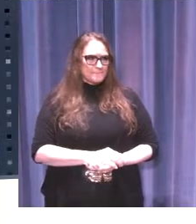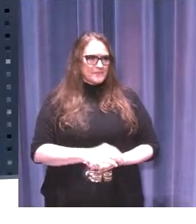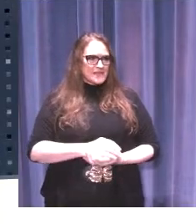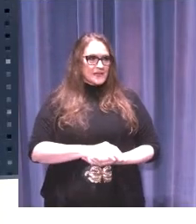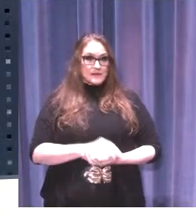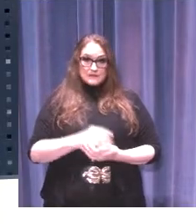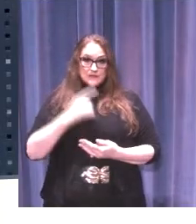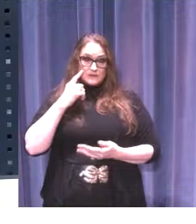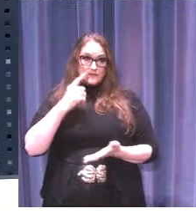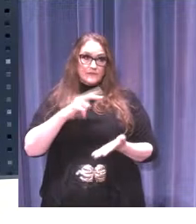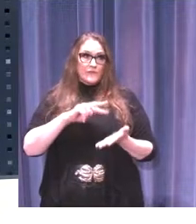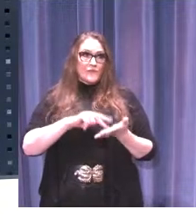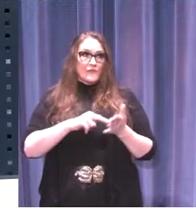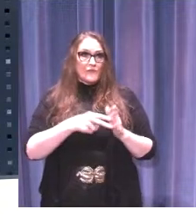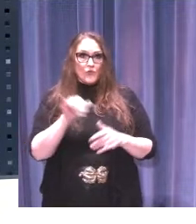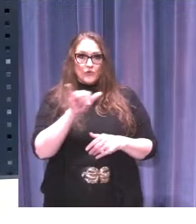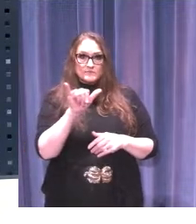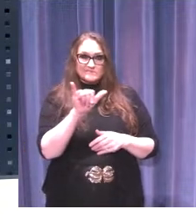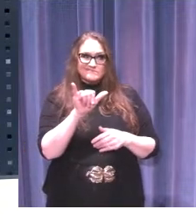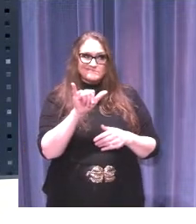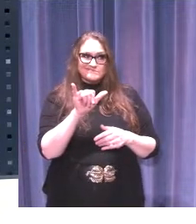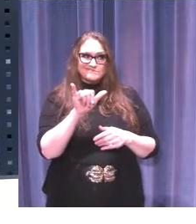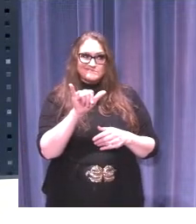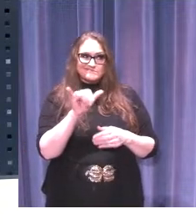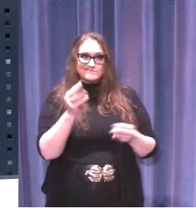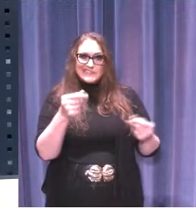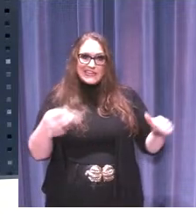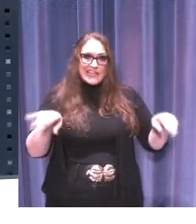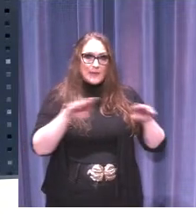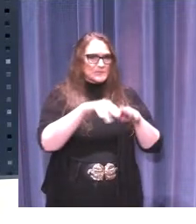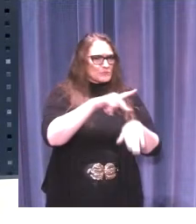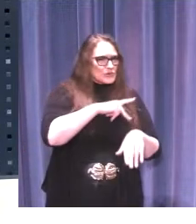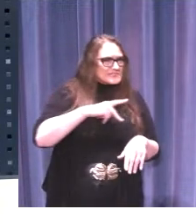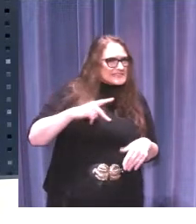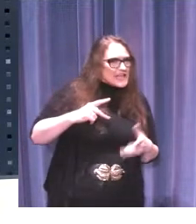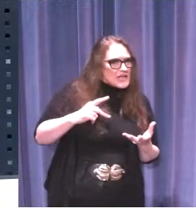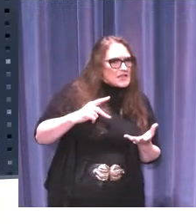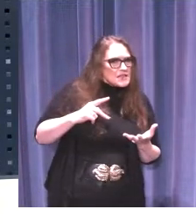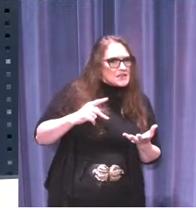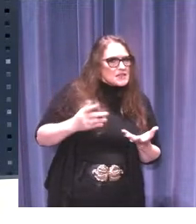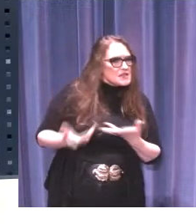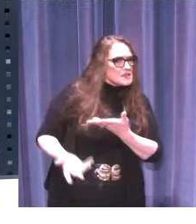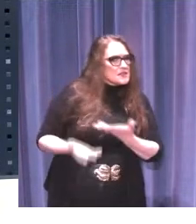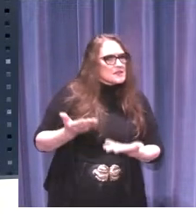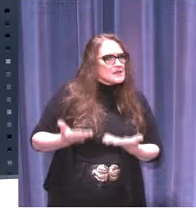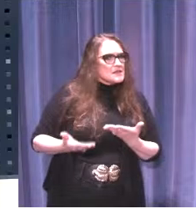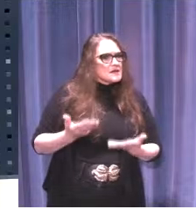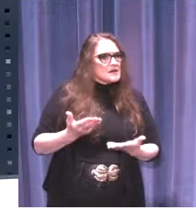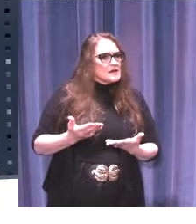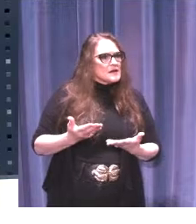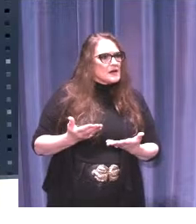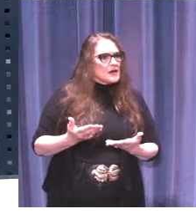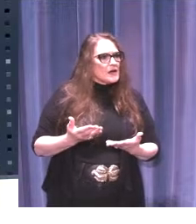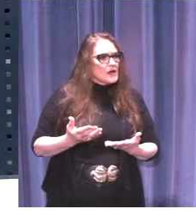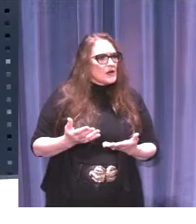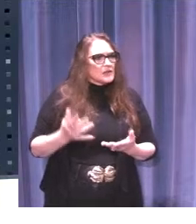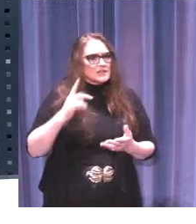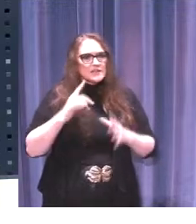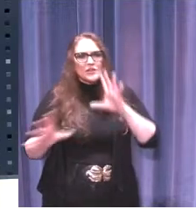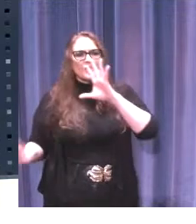In terms of the campus personnel, the facilities,